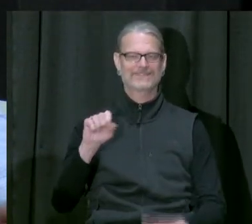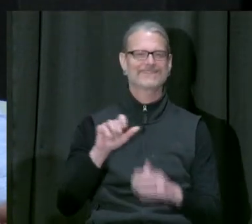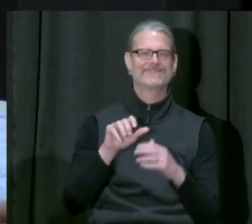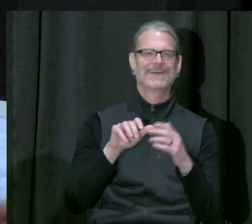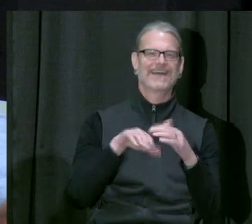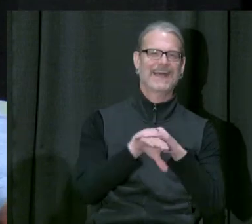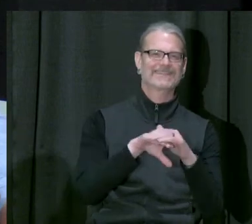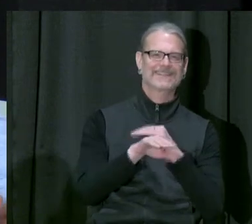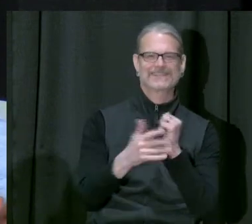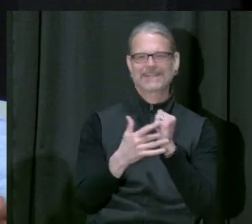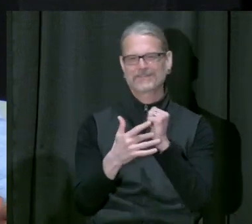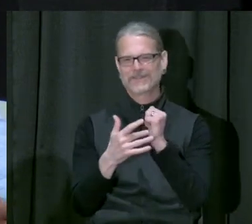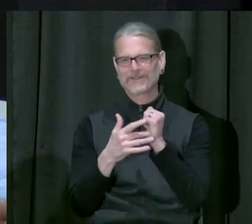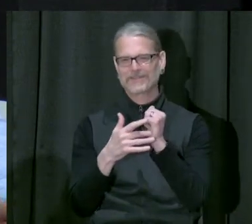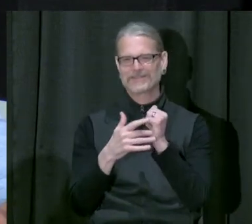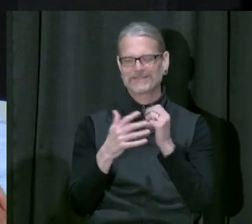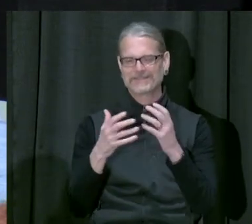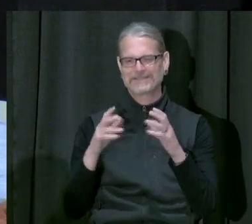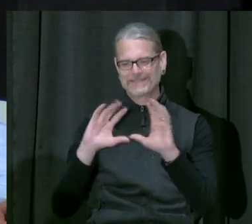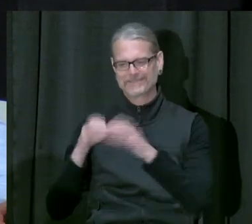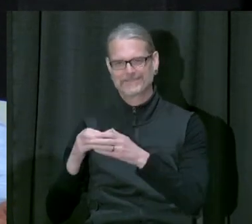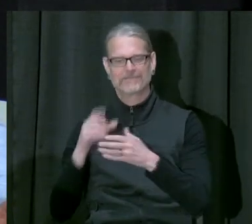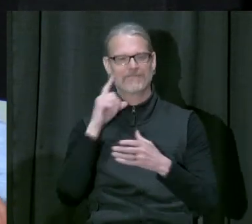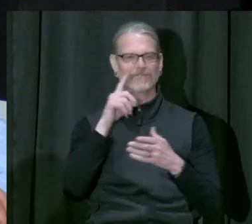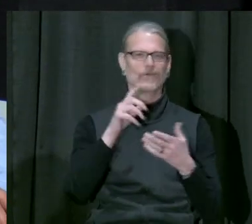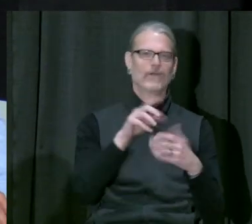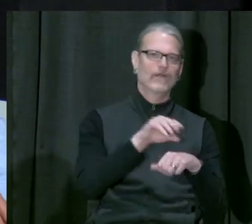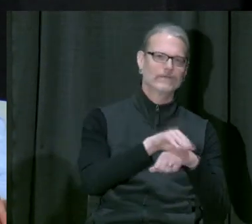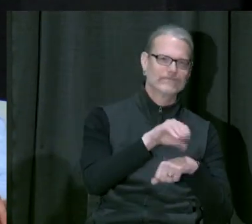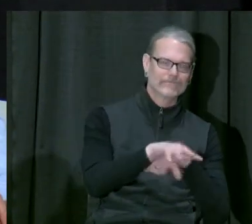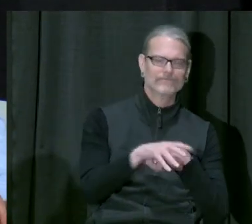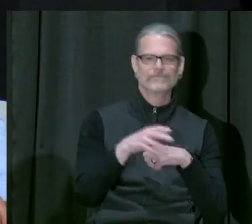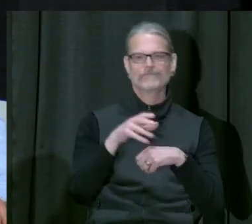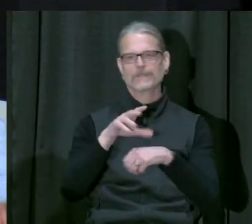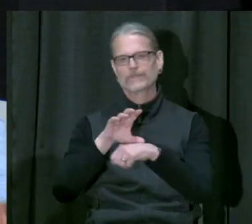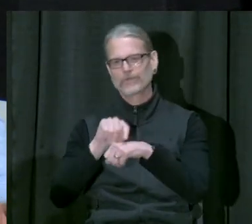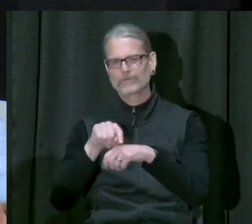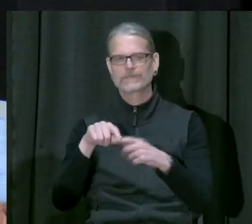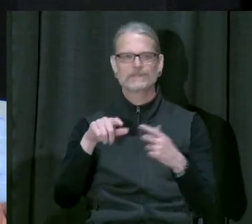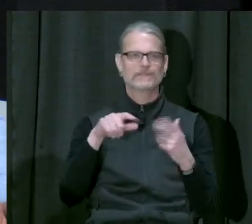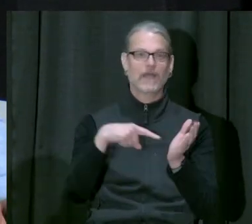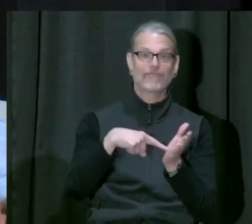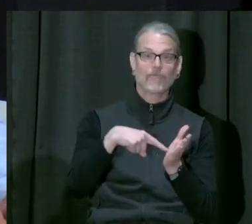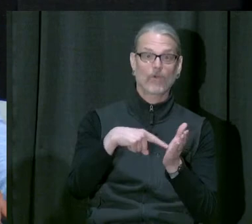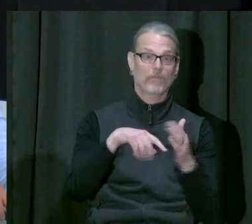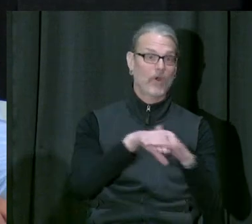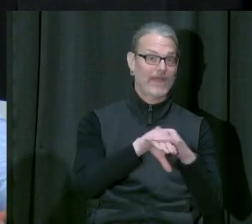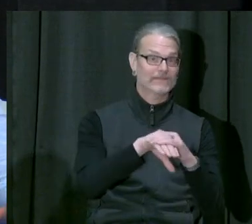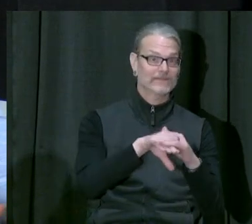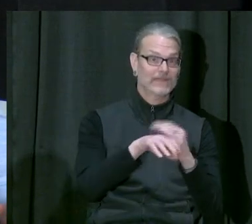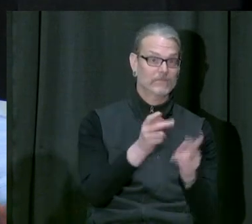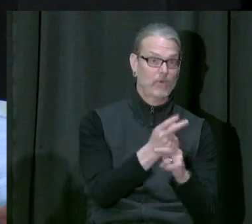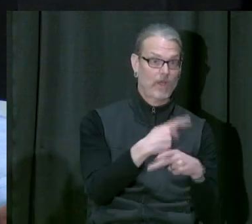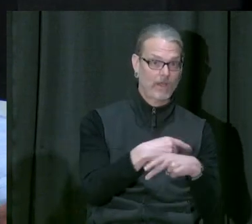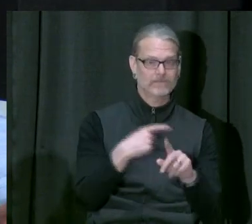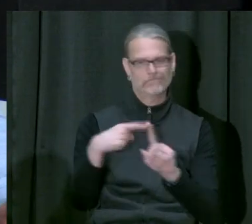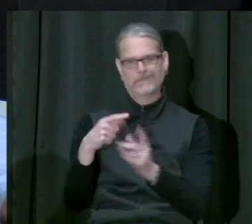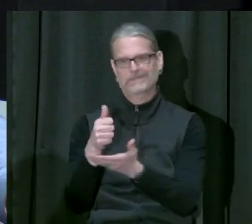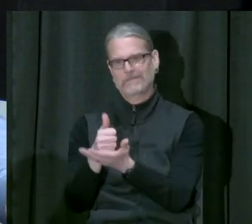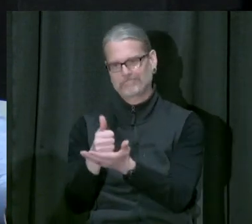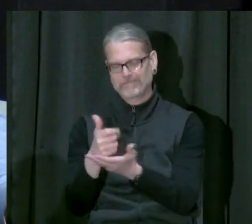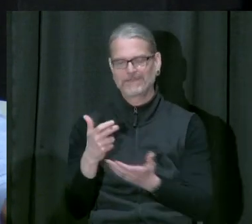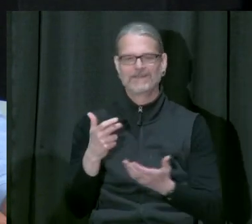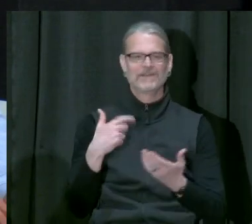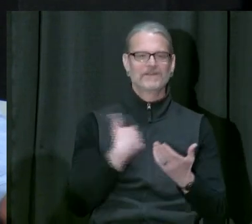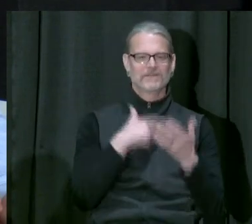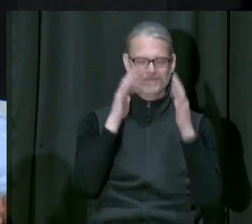company providing tech services, training, and consulting, as well as affordable access technology products. Really with a focus